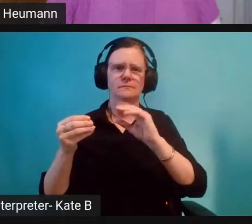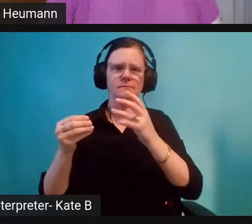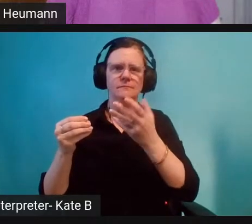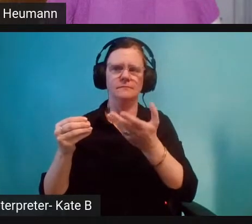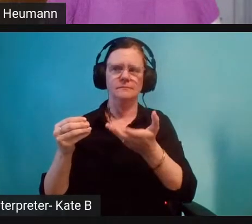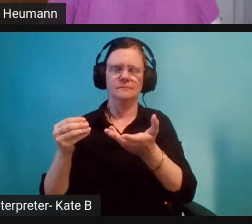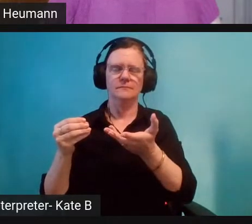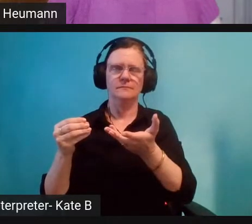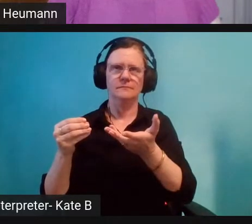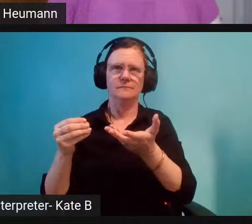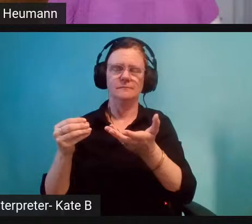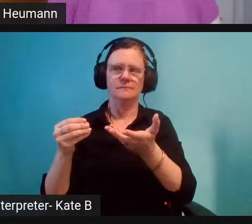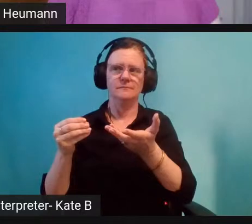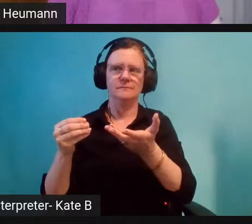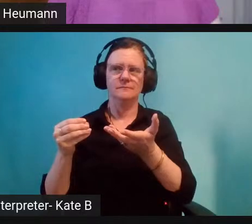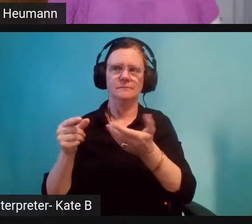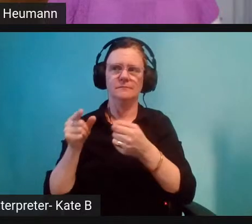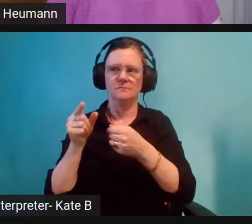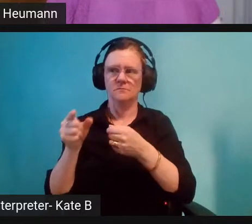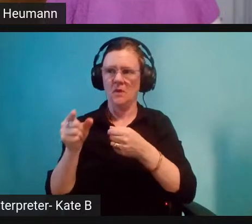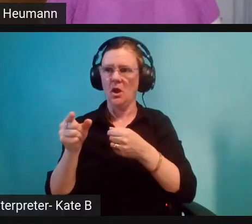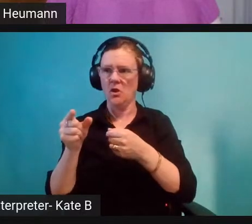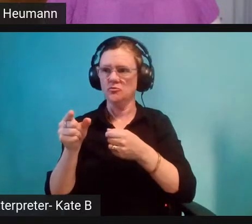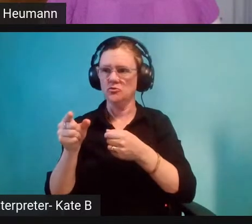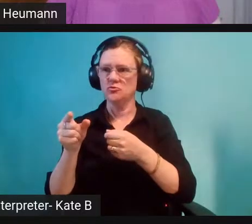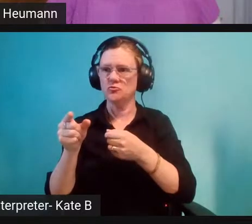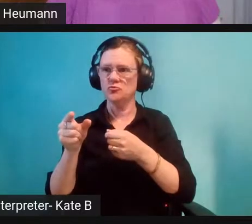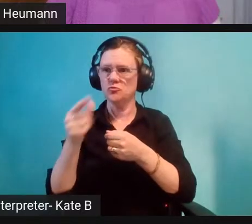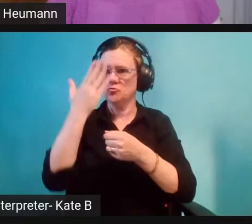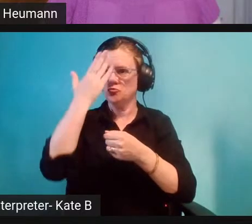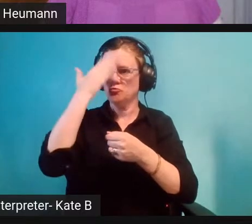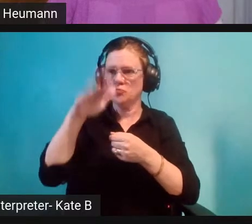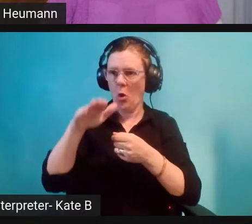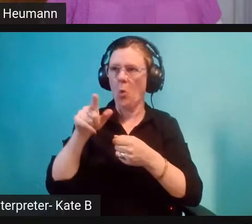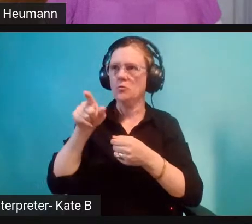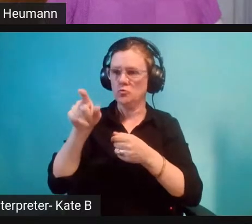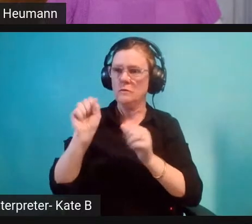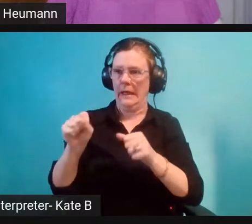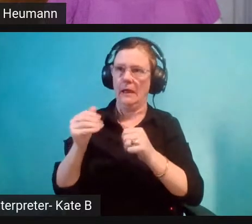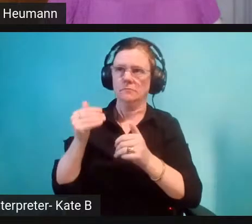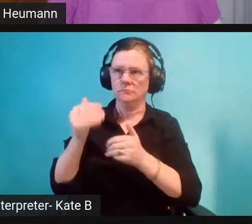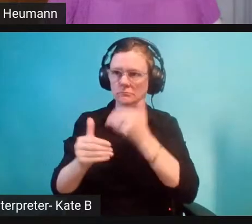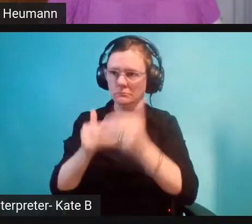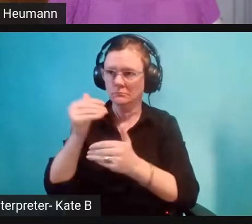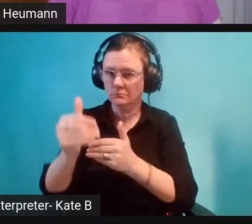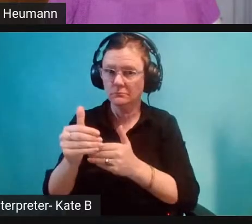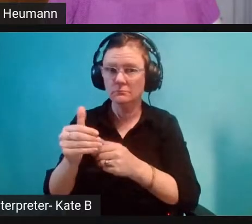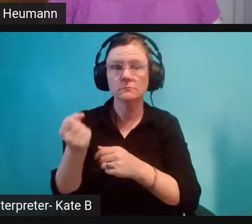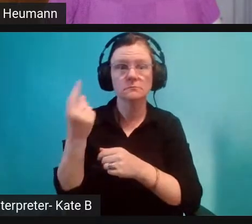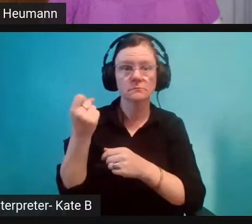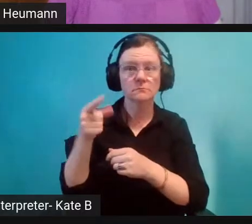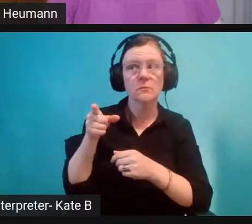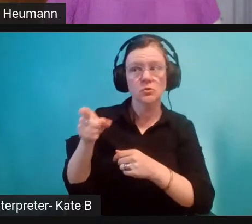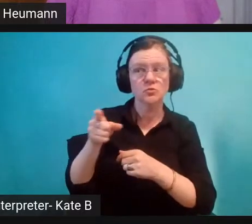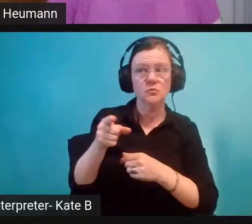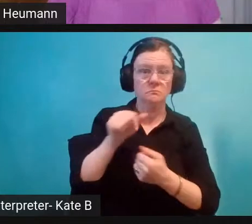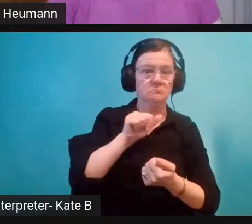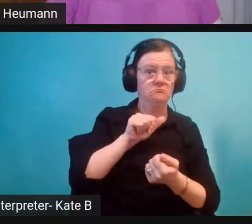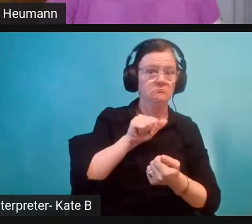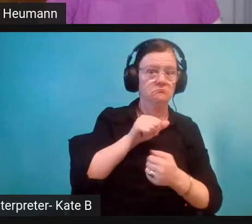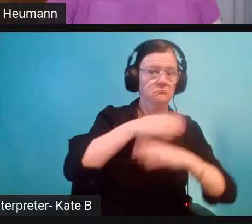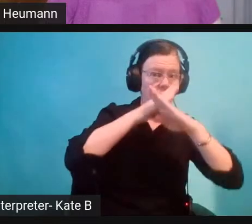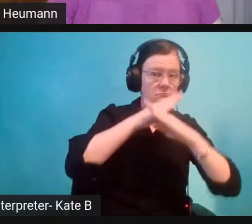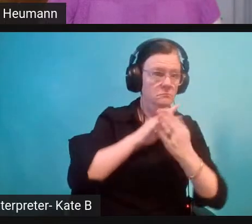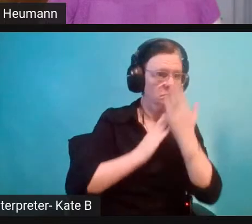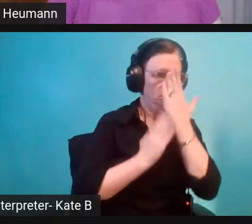both ways of moving forward, barriers that you have been facing, how you've